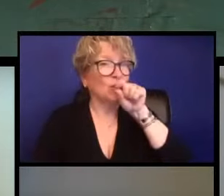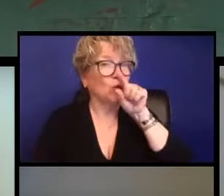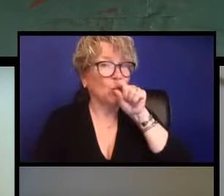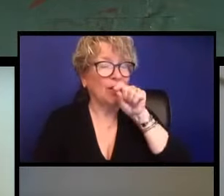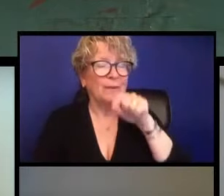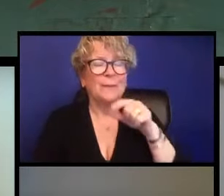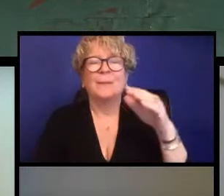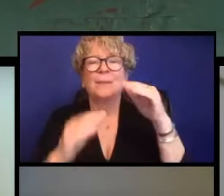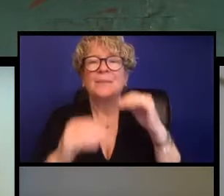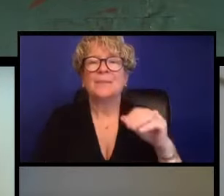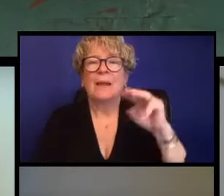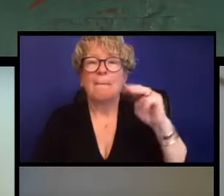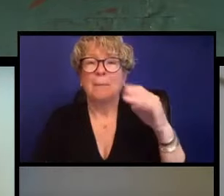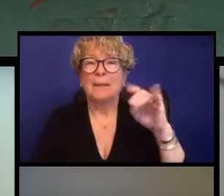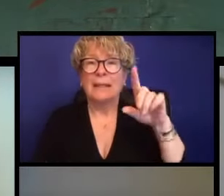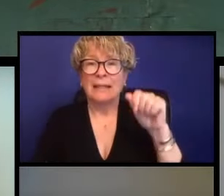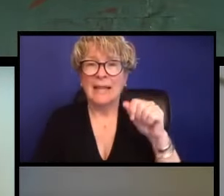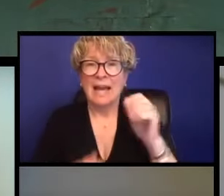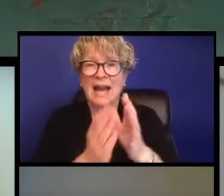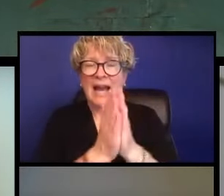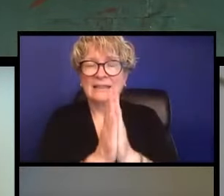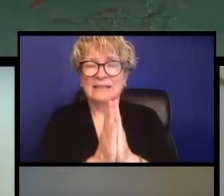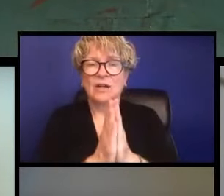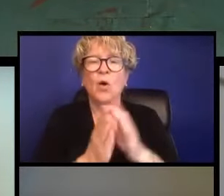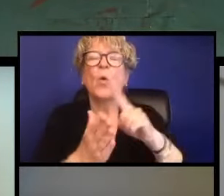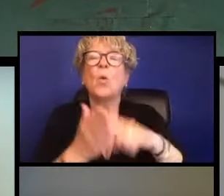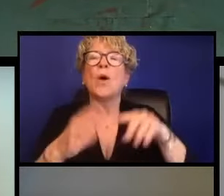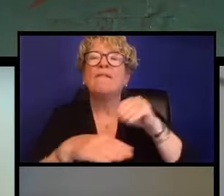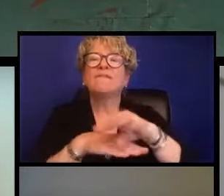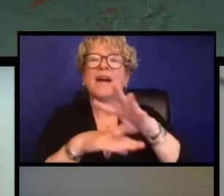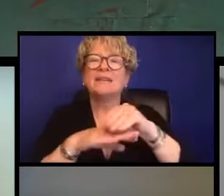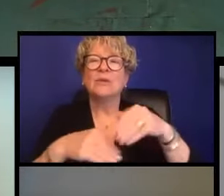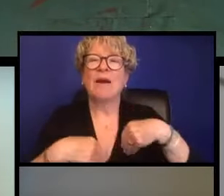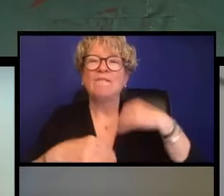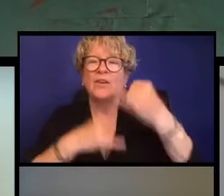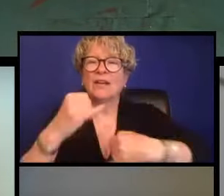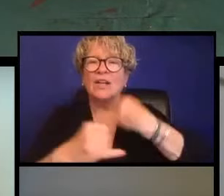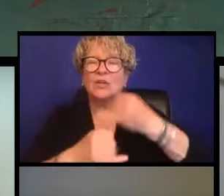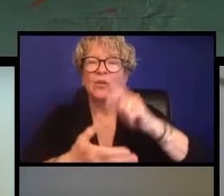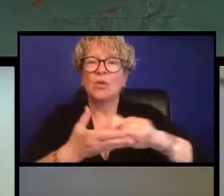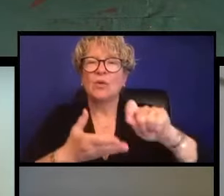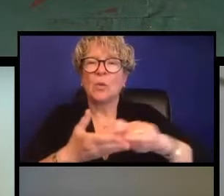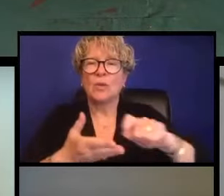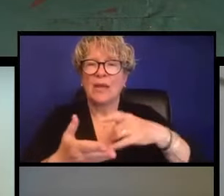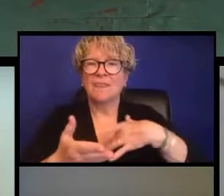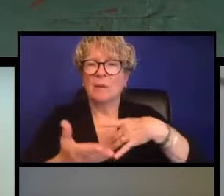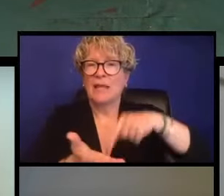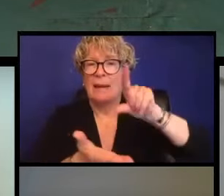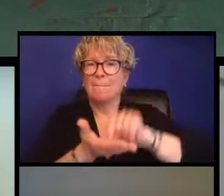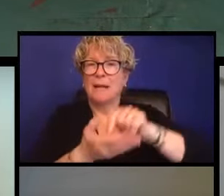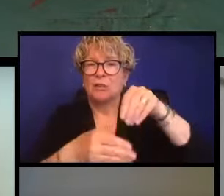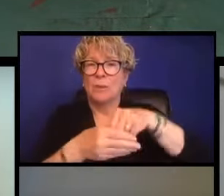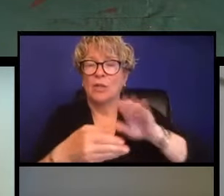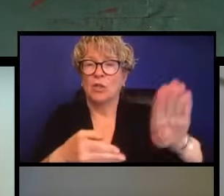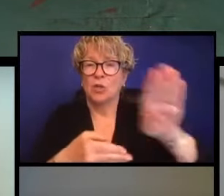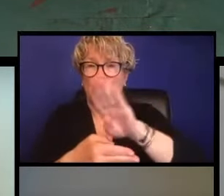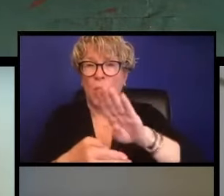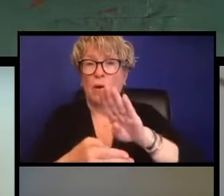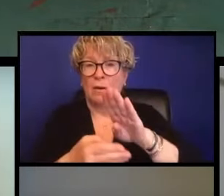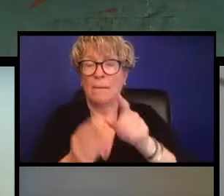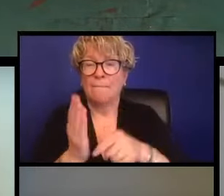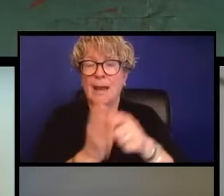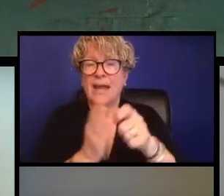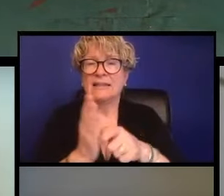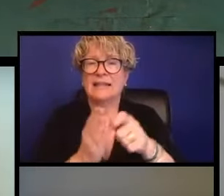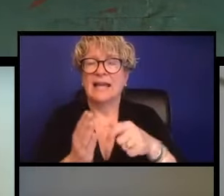Nikita asks, what advice would you have for international writers who want to get published in your magazines? I'm Guyanese and pretty new to the industry,